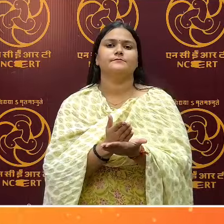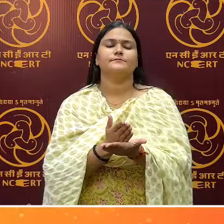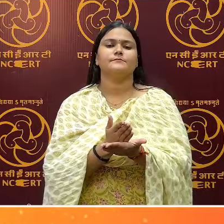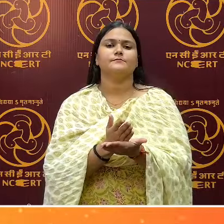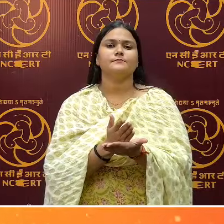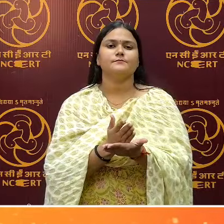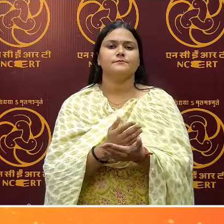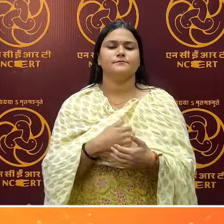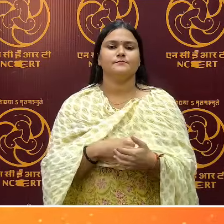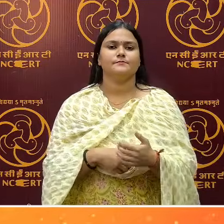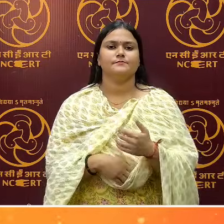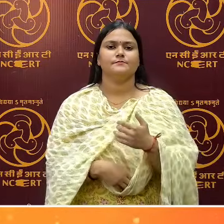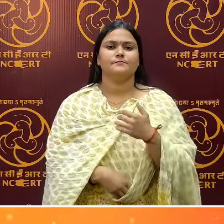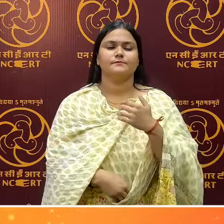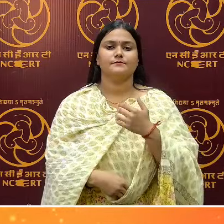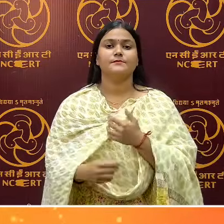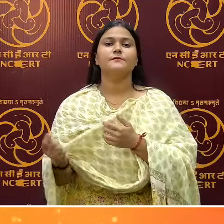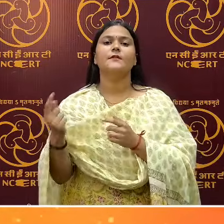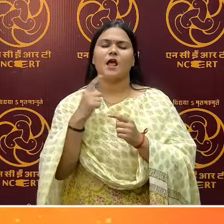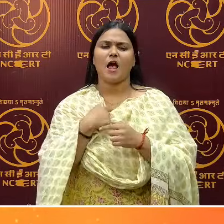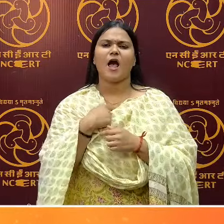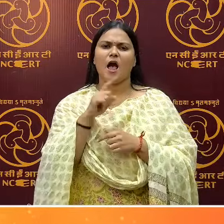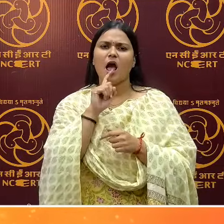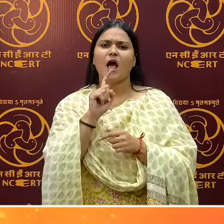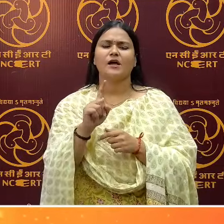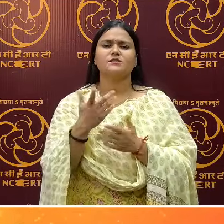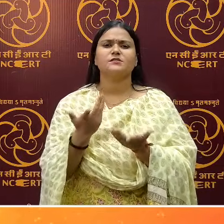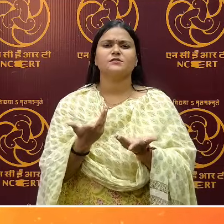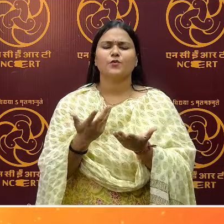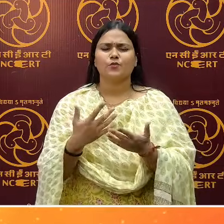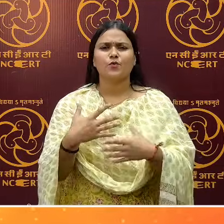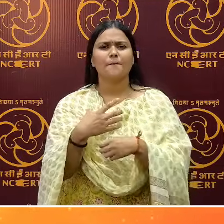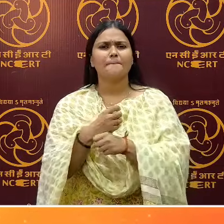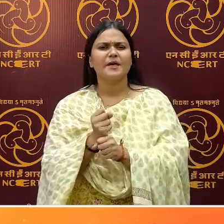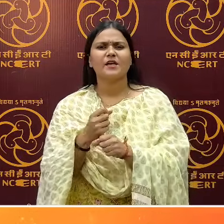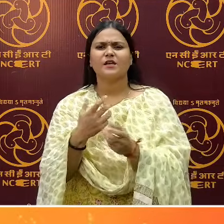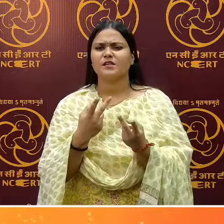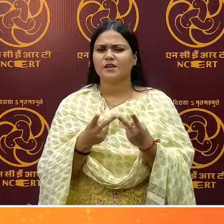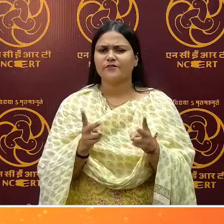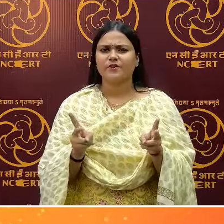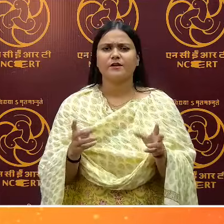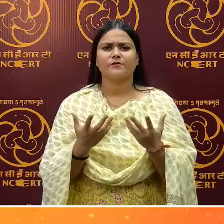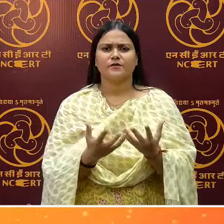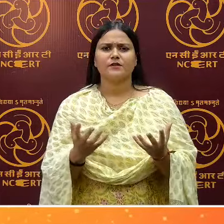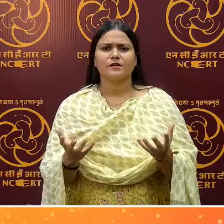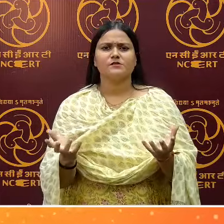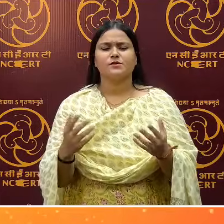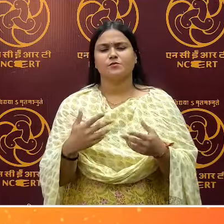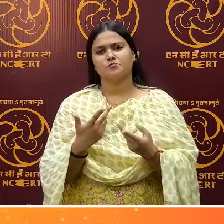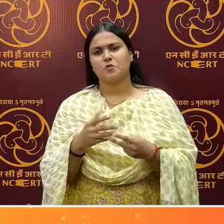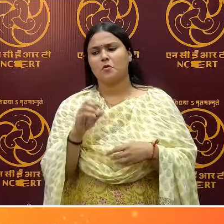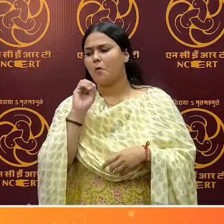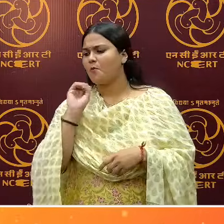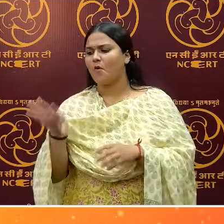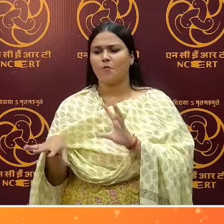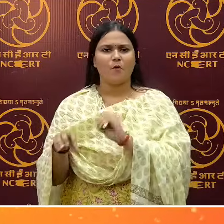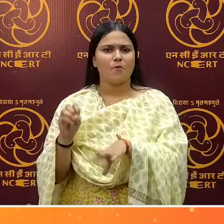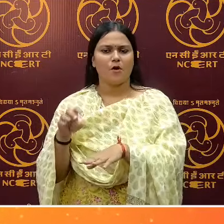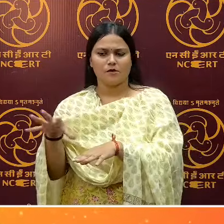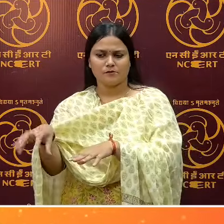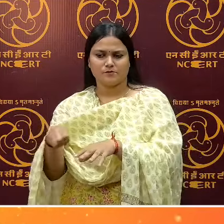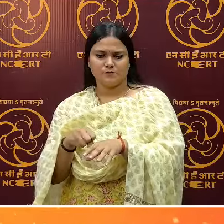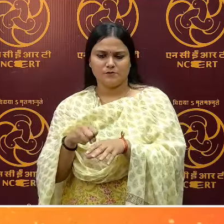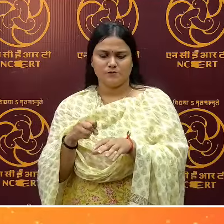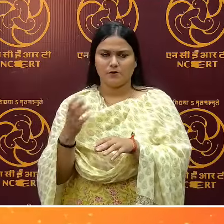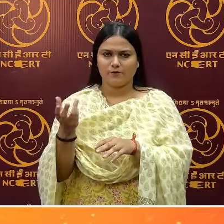Right. So, ma'am, can I ask what all material have you used to? This is all waste material, Tanvi ma'am. If you just see, I